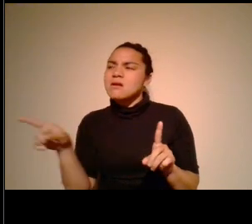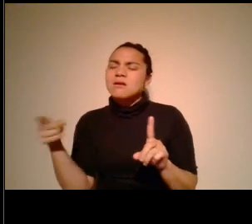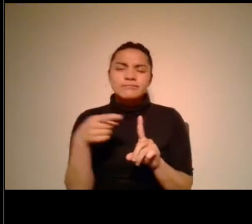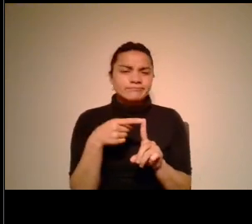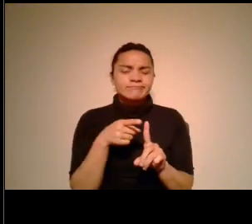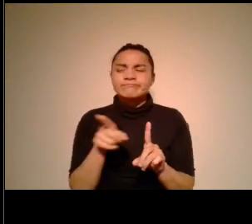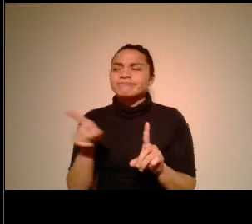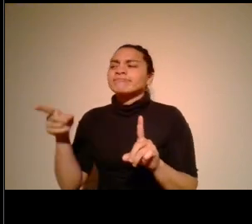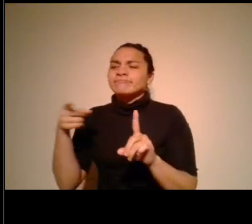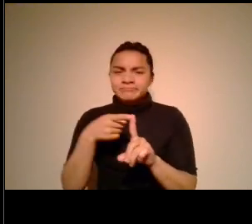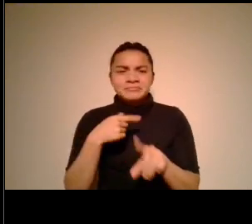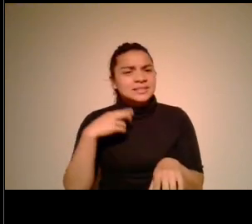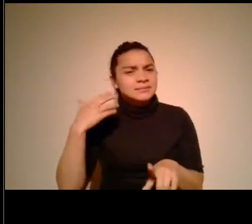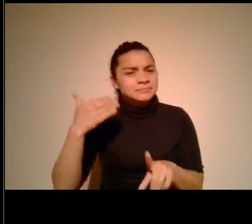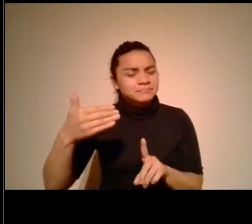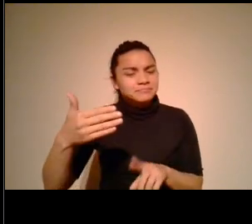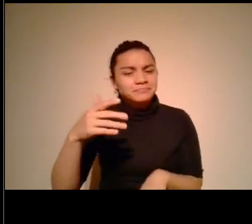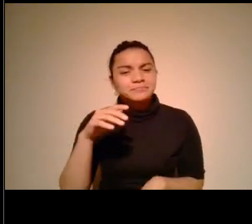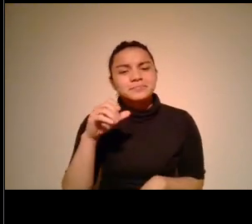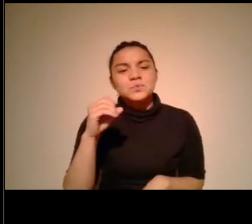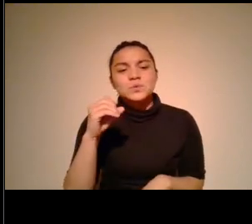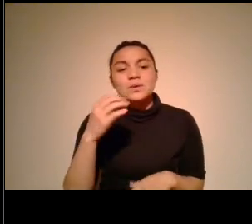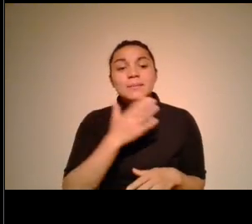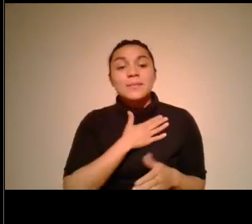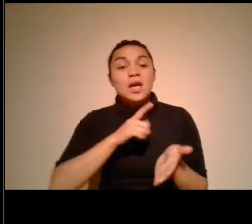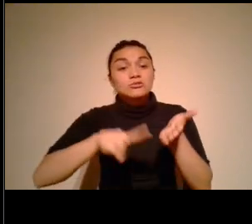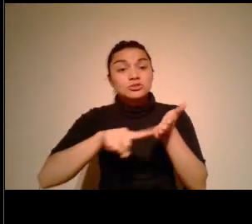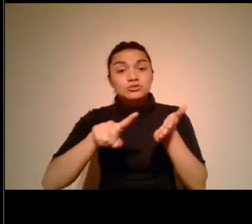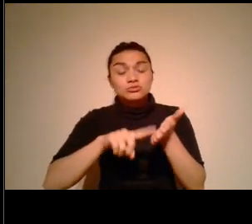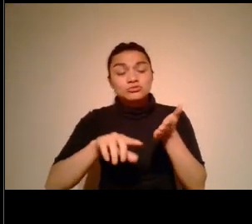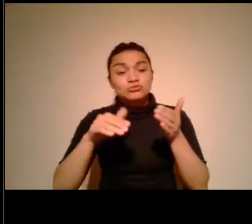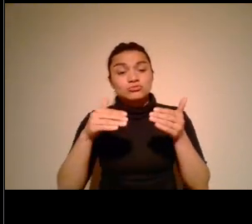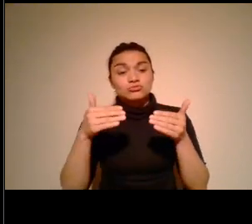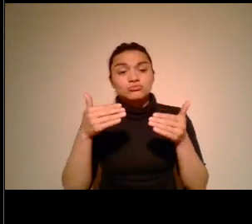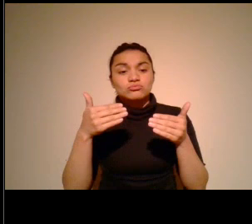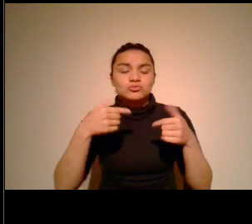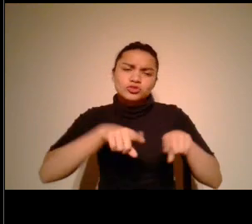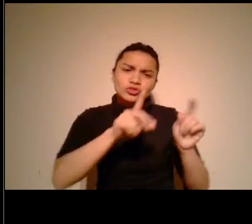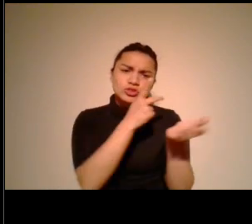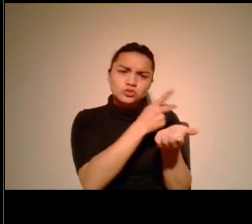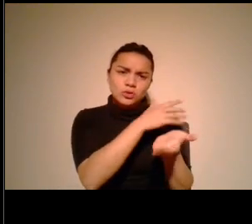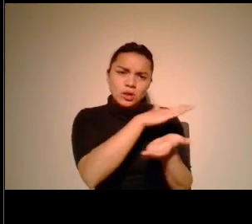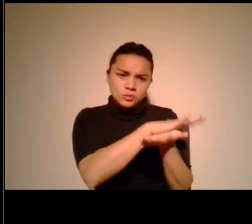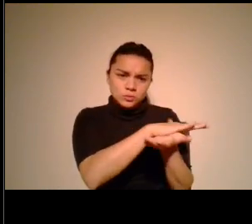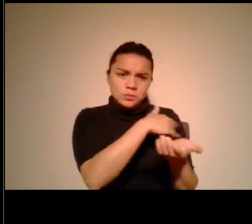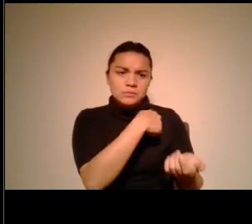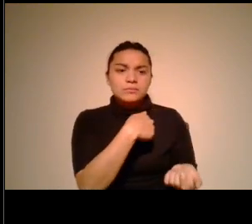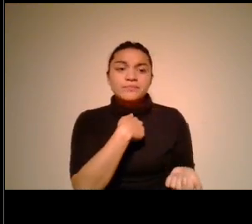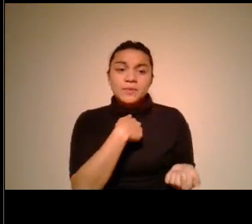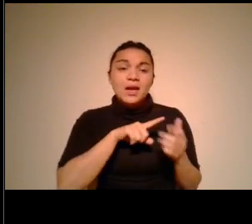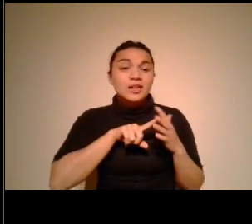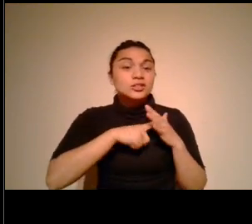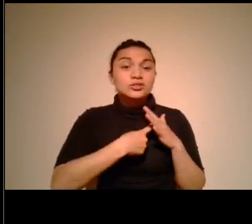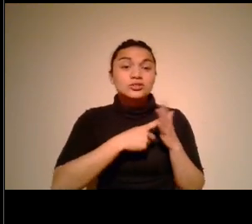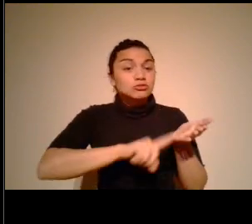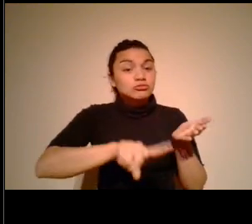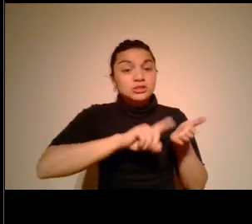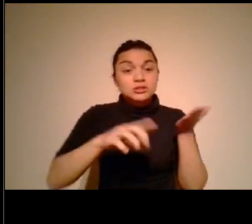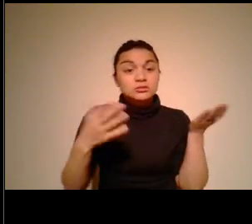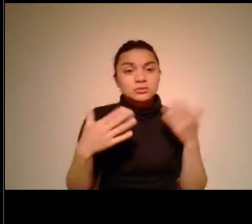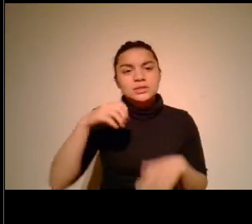So my research sort of throughout the course of being in grad school, I started out researching the